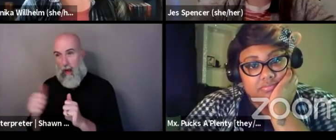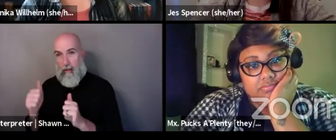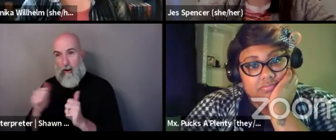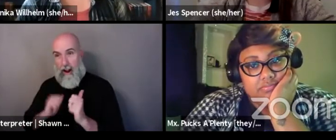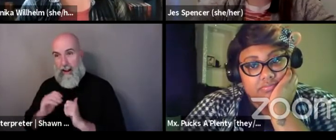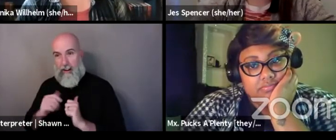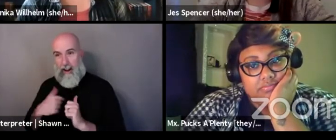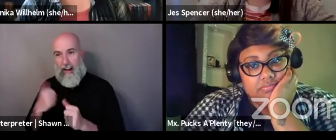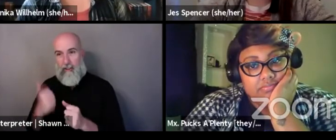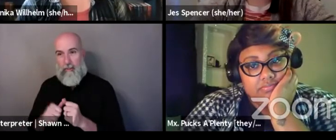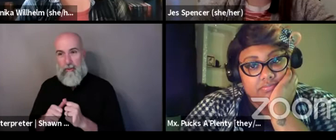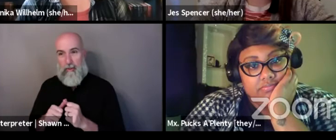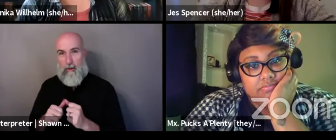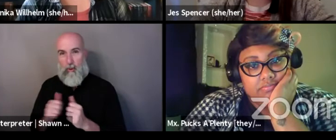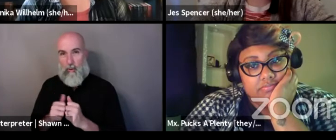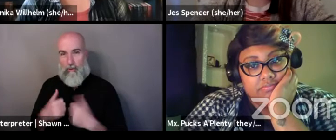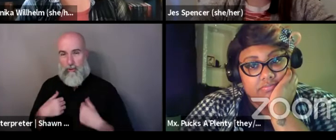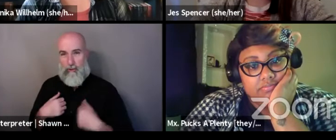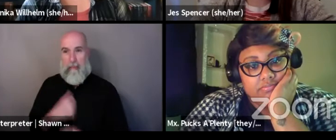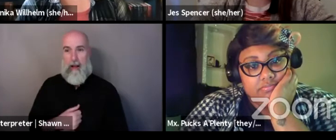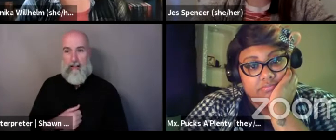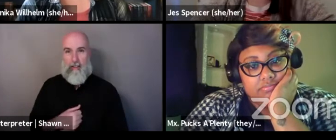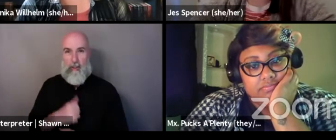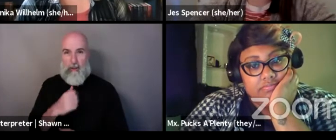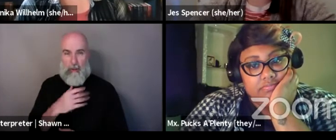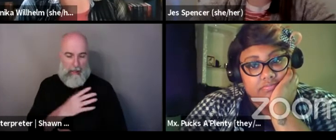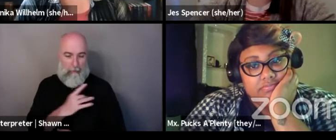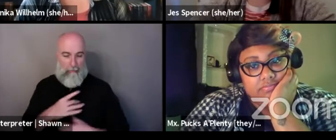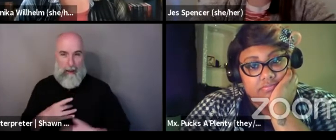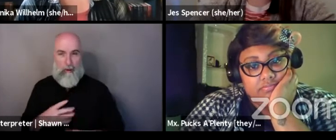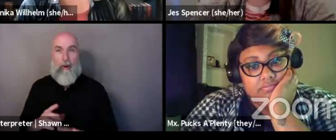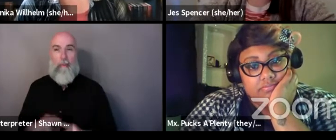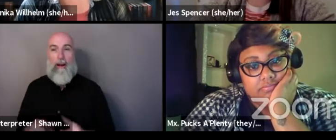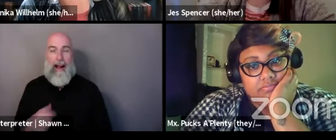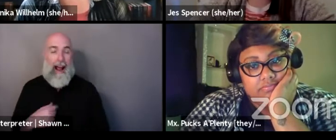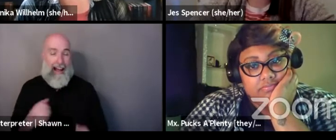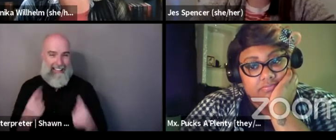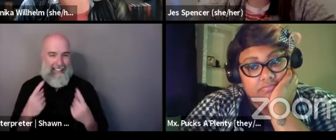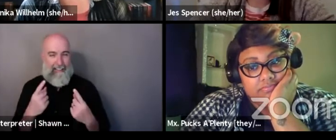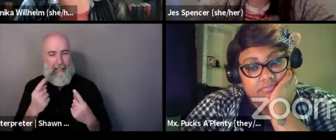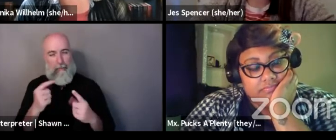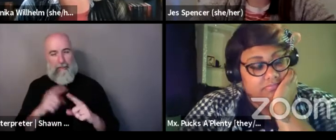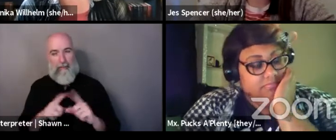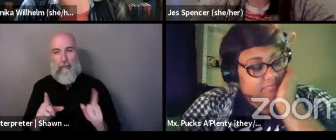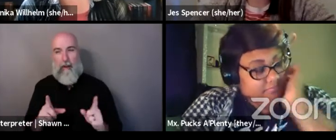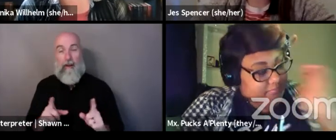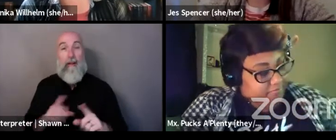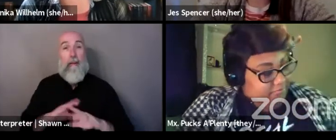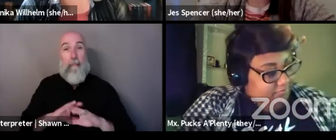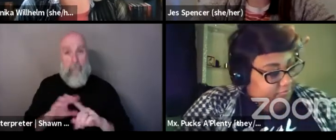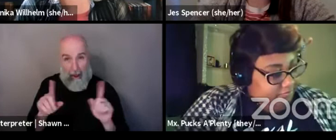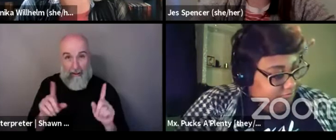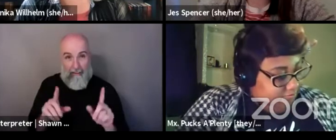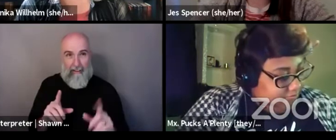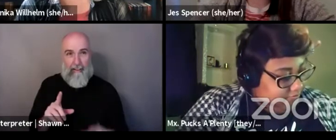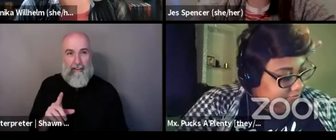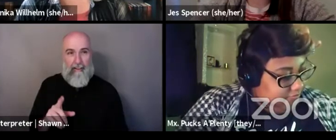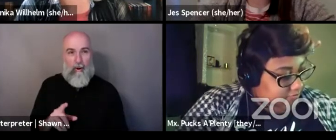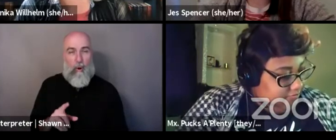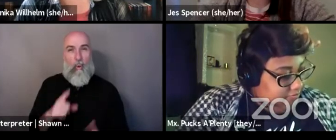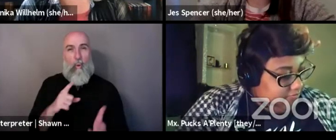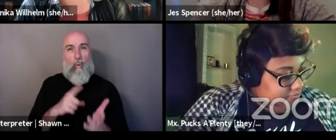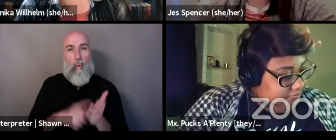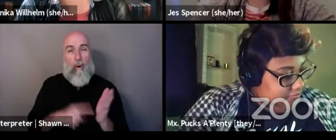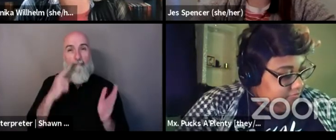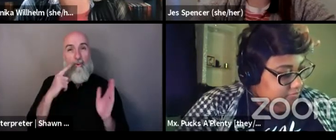just remember them with their like smocks on so they didn't get powdered sugar. So I get it. It's a little bit different. But that being said, like what for